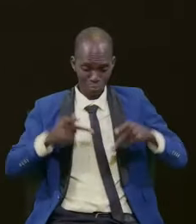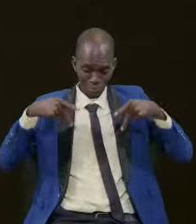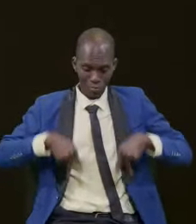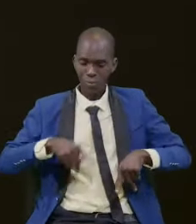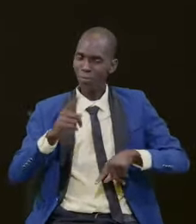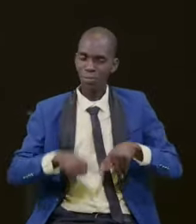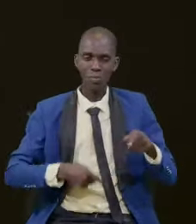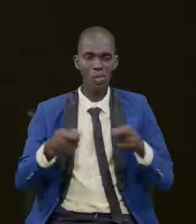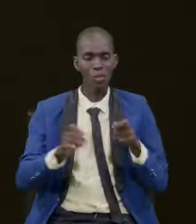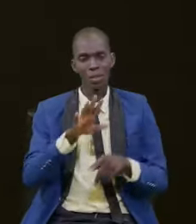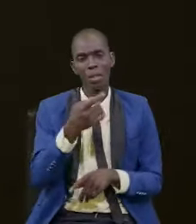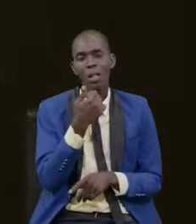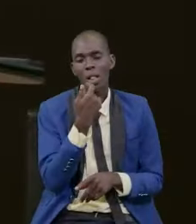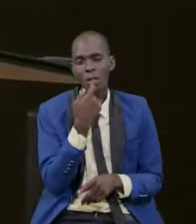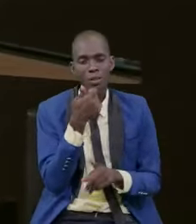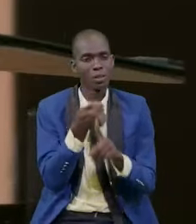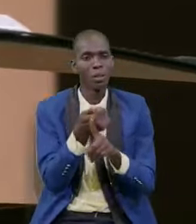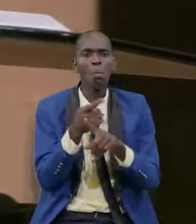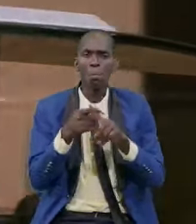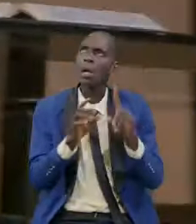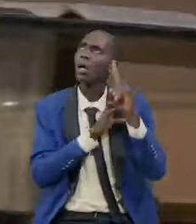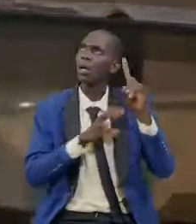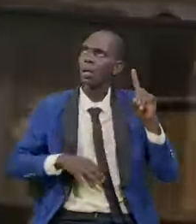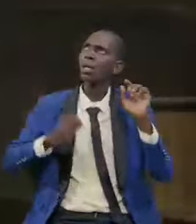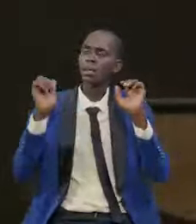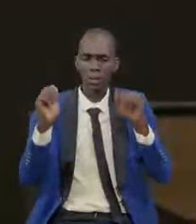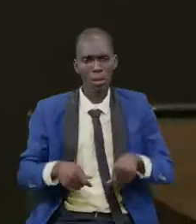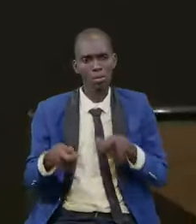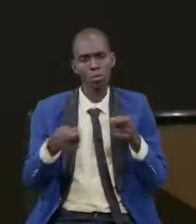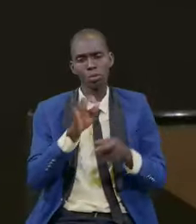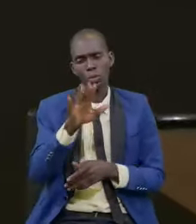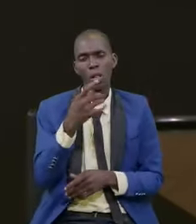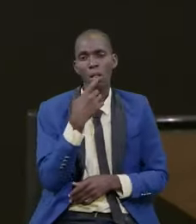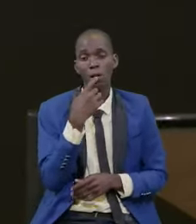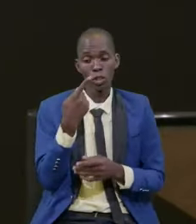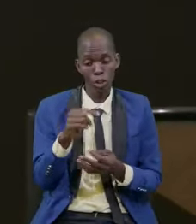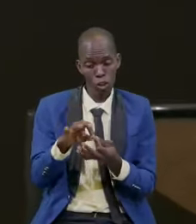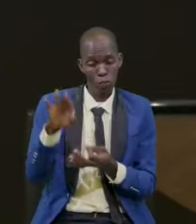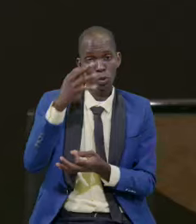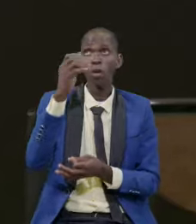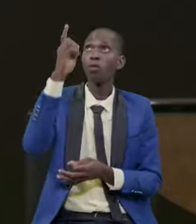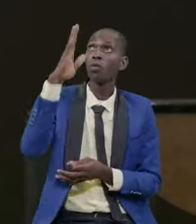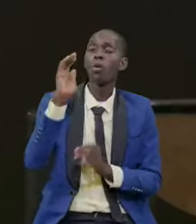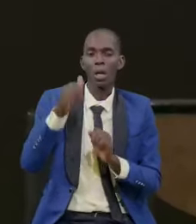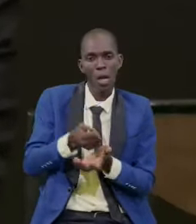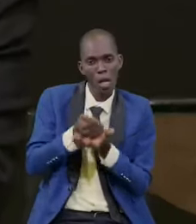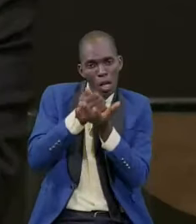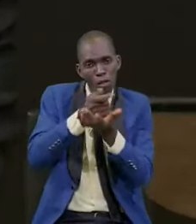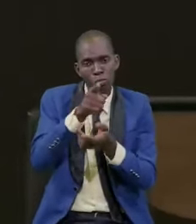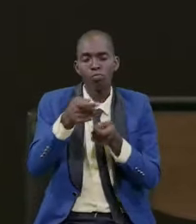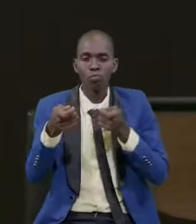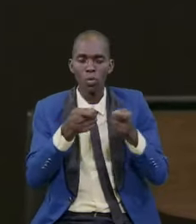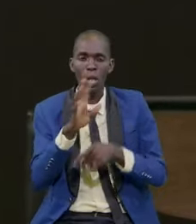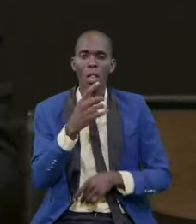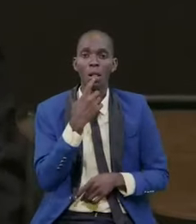tongue, Christ can tame that tongue. The Spirit of God can tame that tongue, and the salvation of